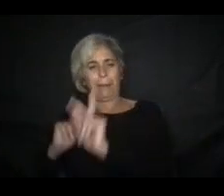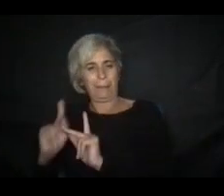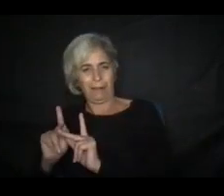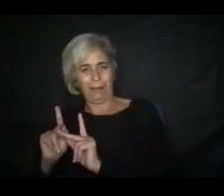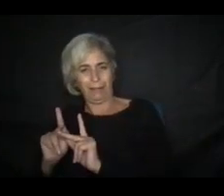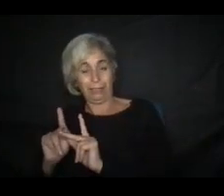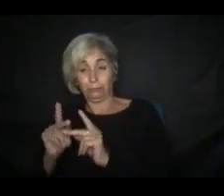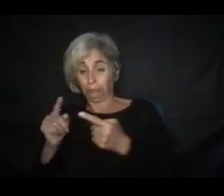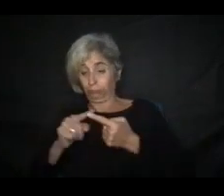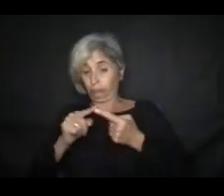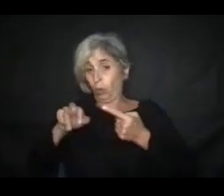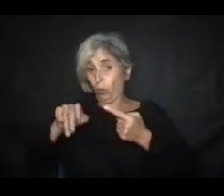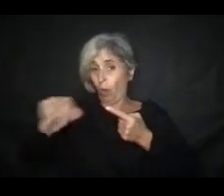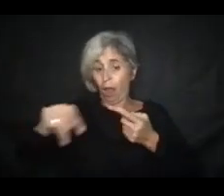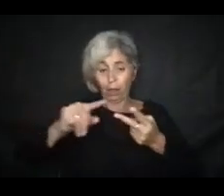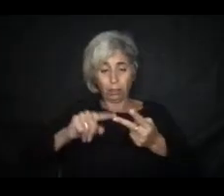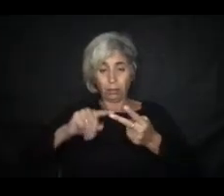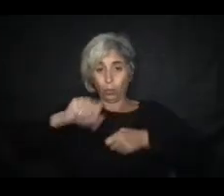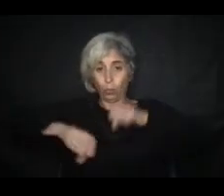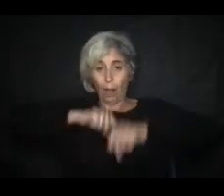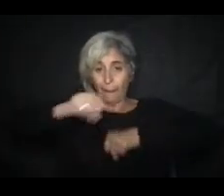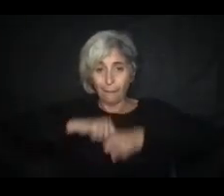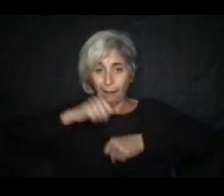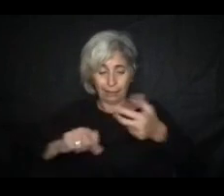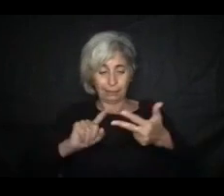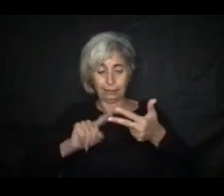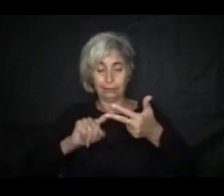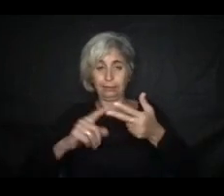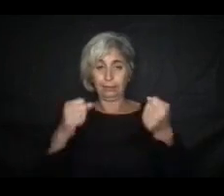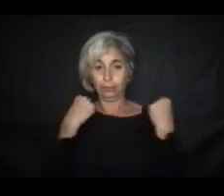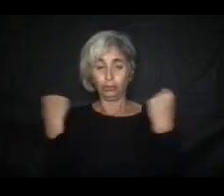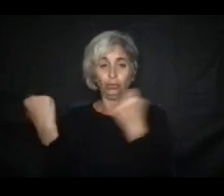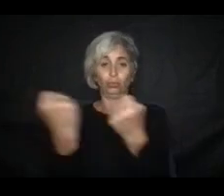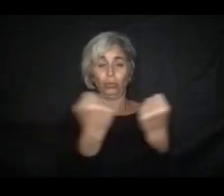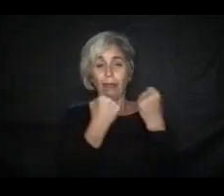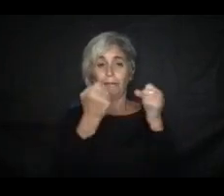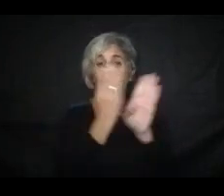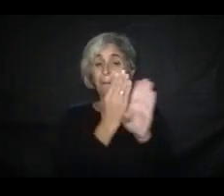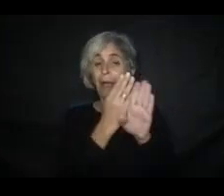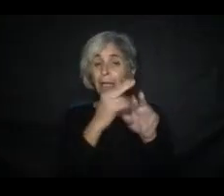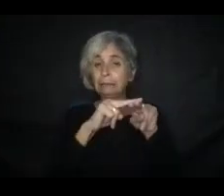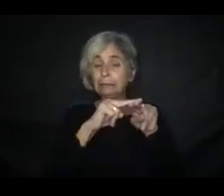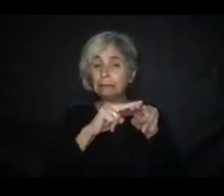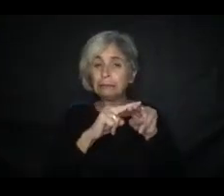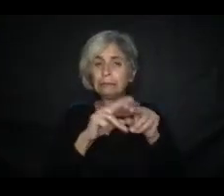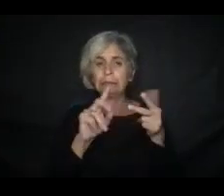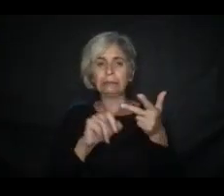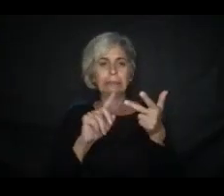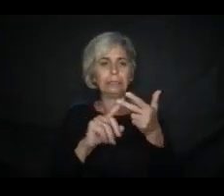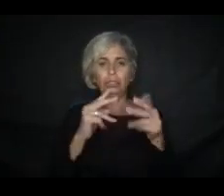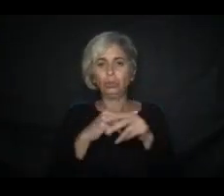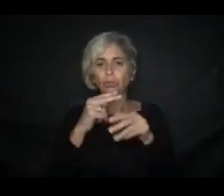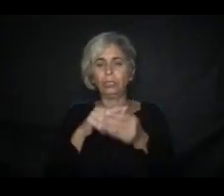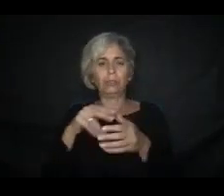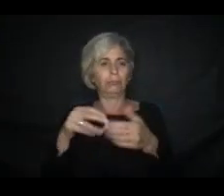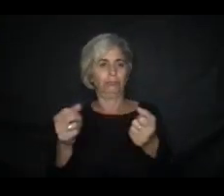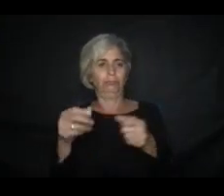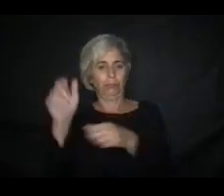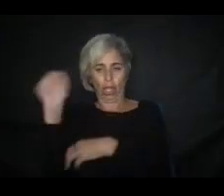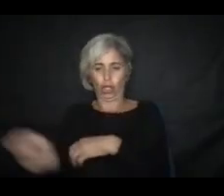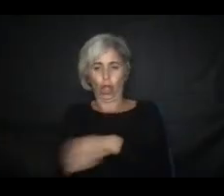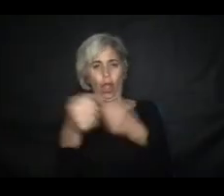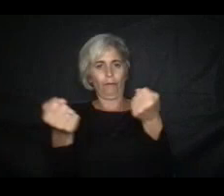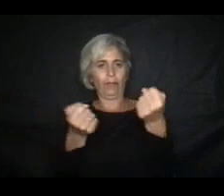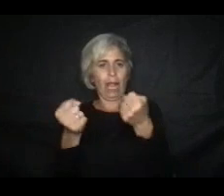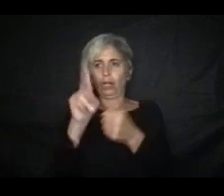walk, ride a bicycle, drive transit, use a micro-mobility device or a golf cart, or get in an